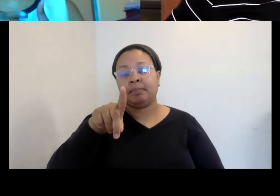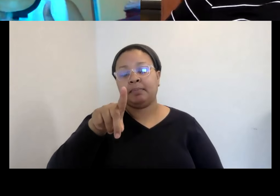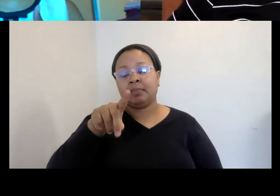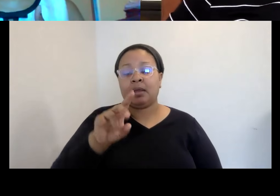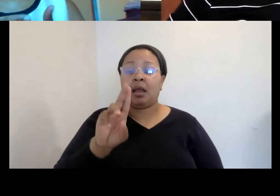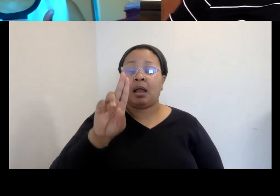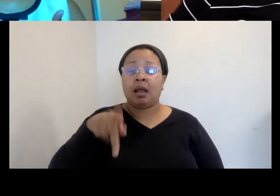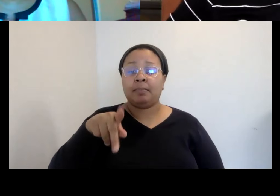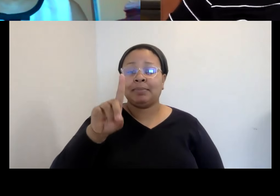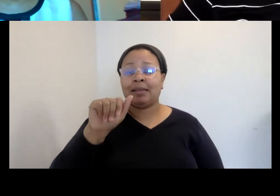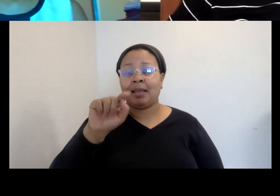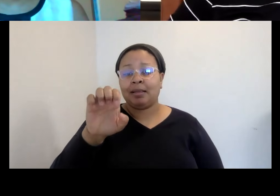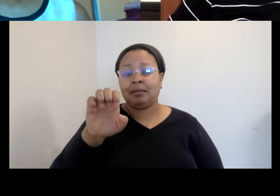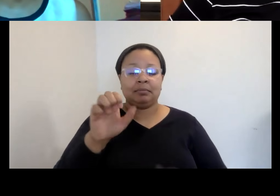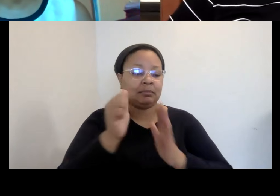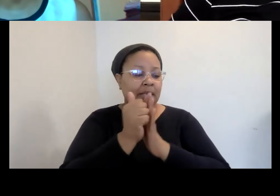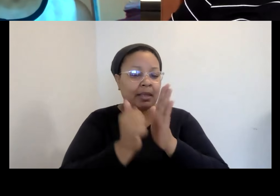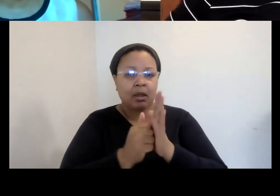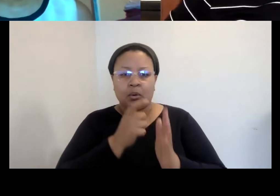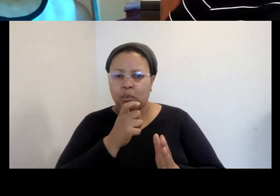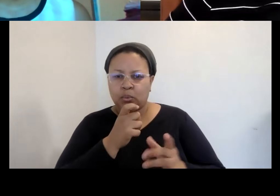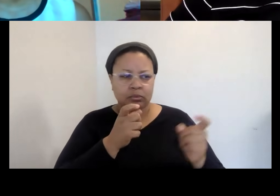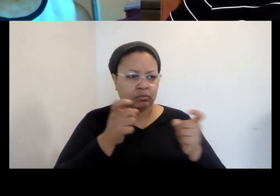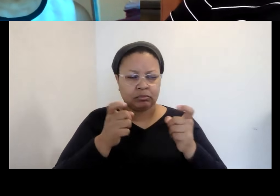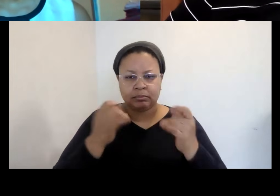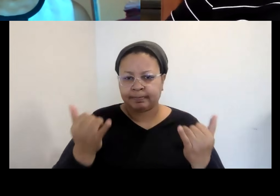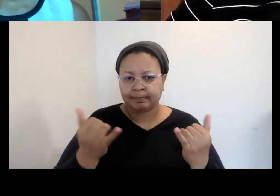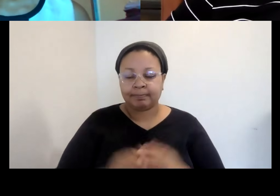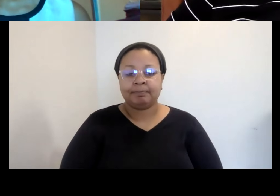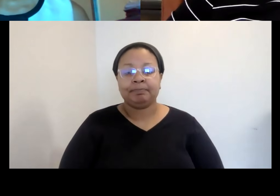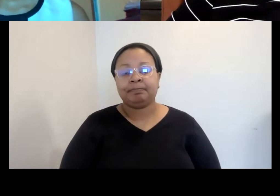who's now the administrator of the account.